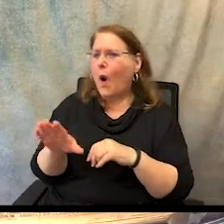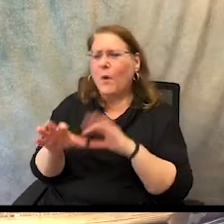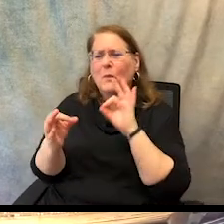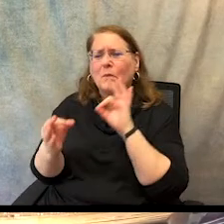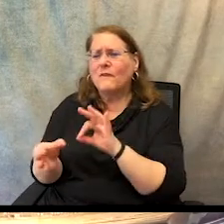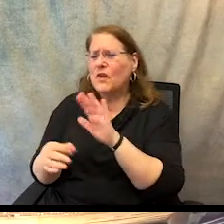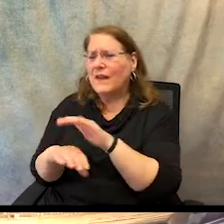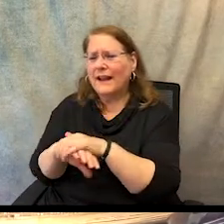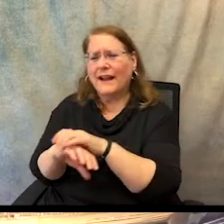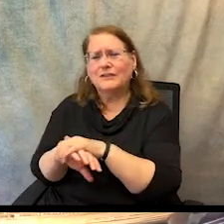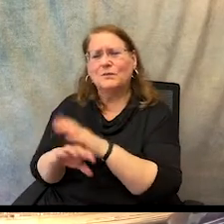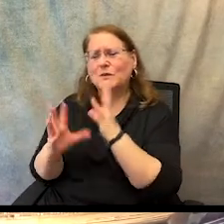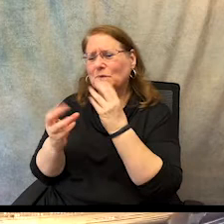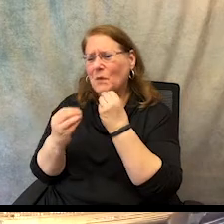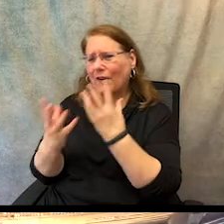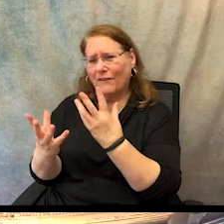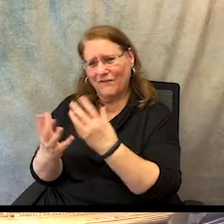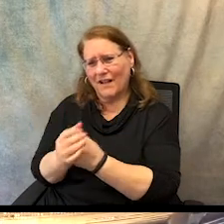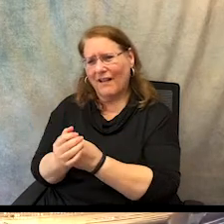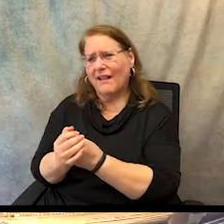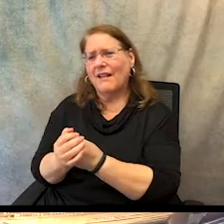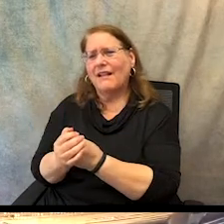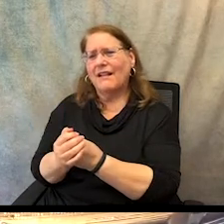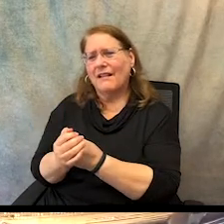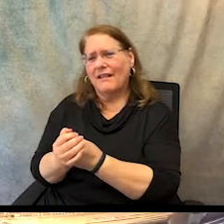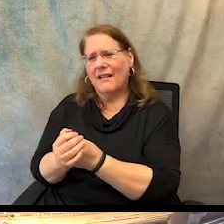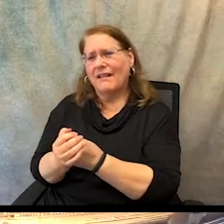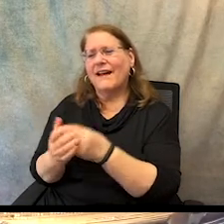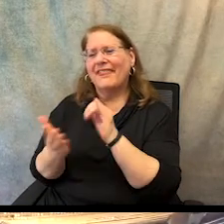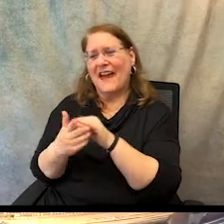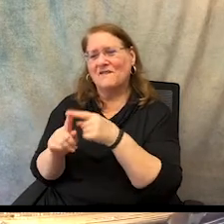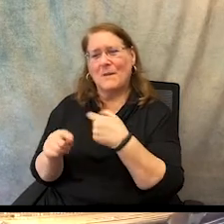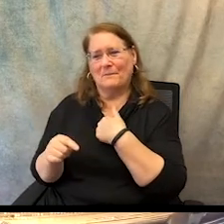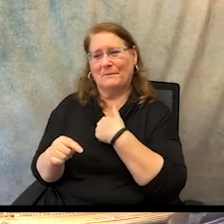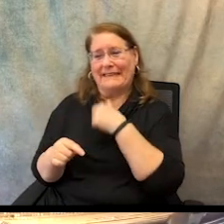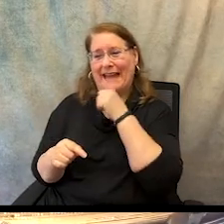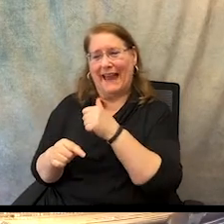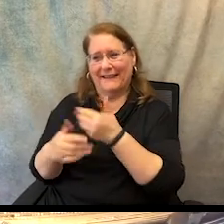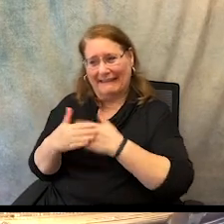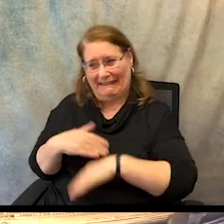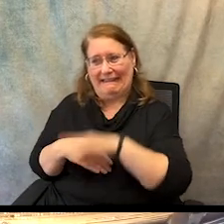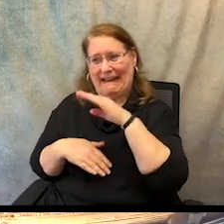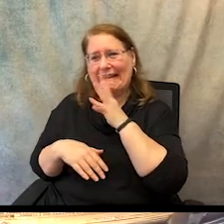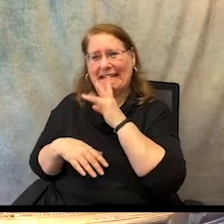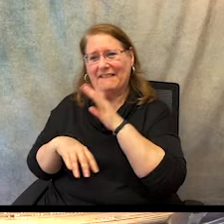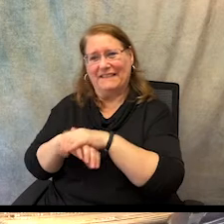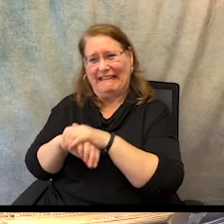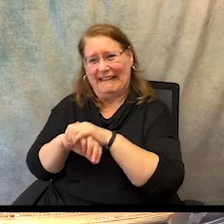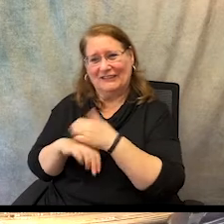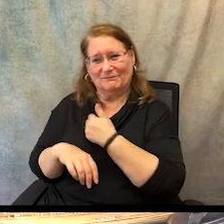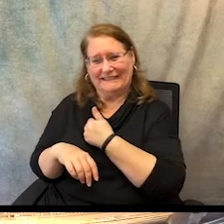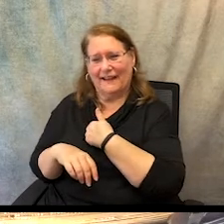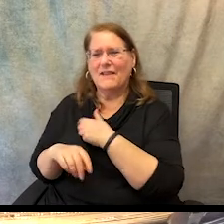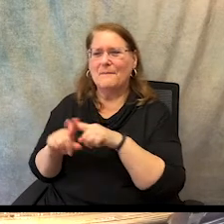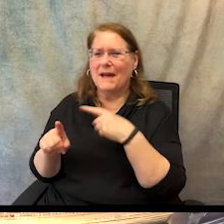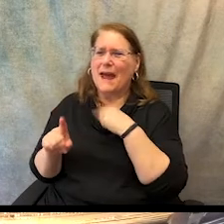it, everything. It was perfect. Your English. Thank you very much. Wonderful. Thank you. Of course, said from a non-native speaker, but I'm sure our